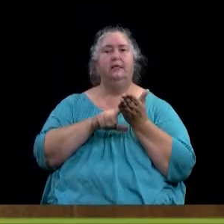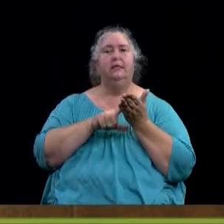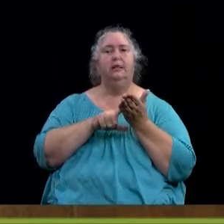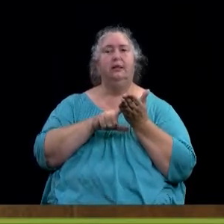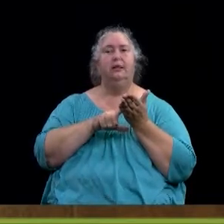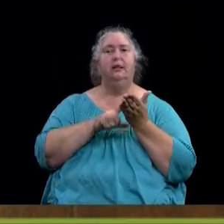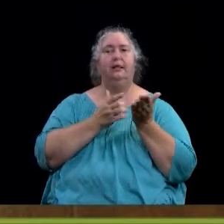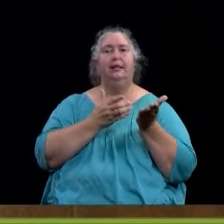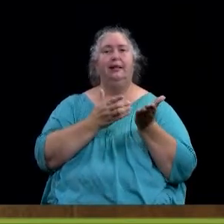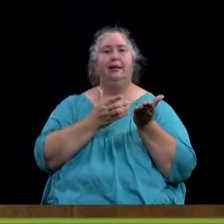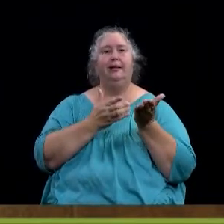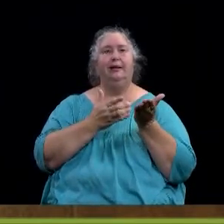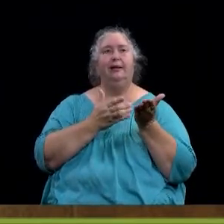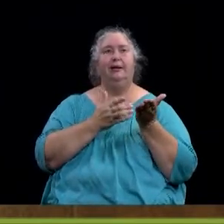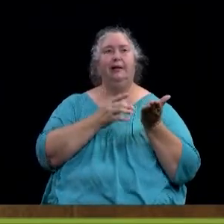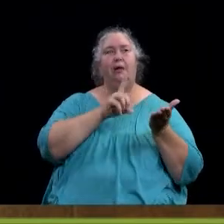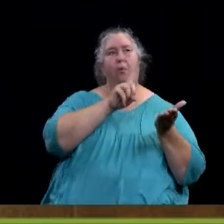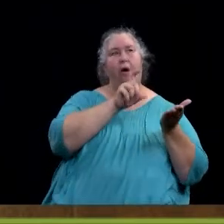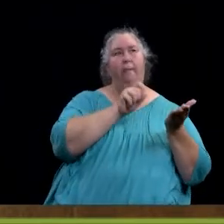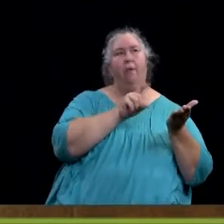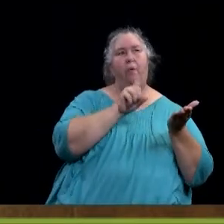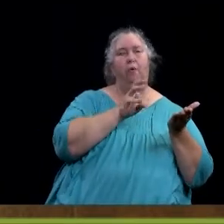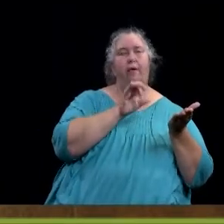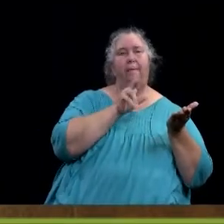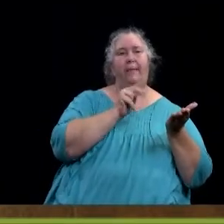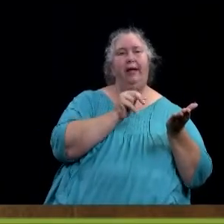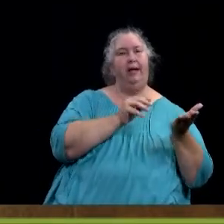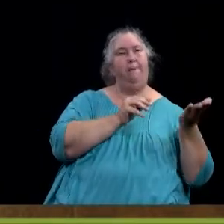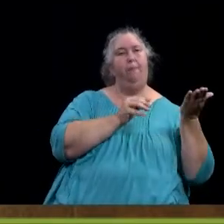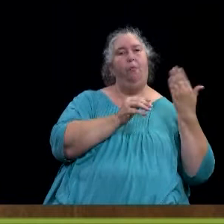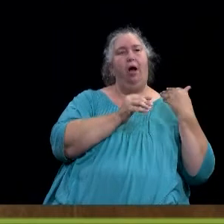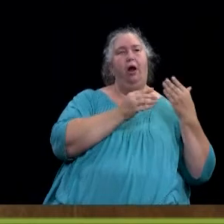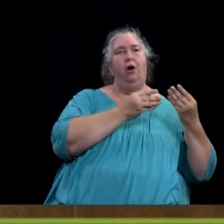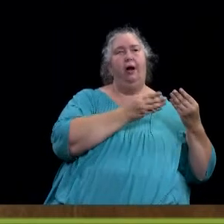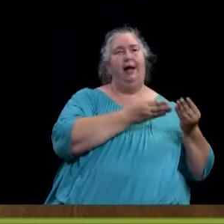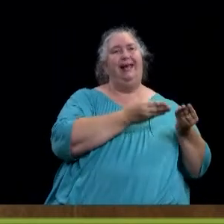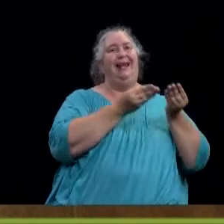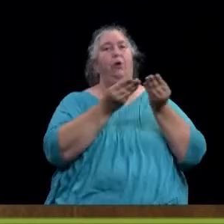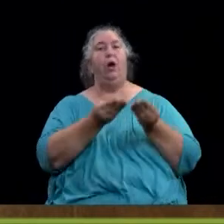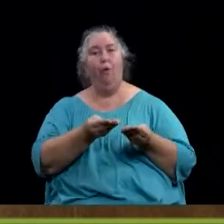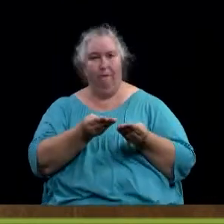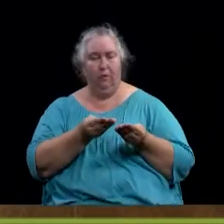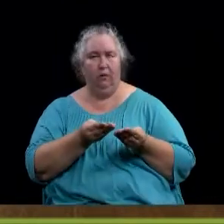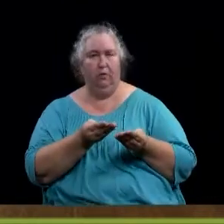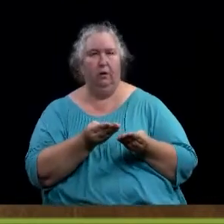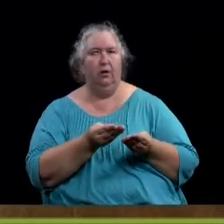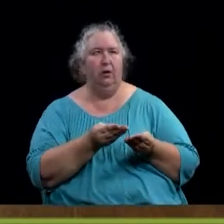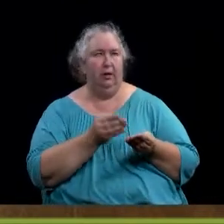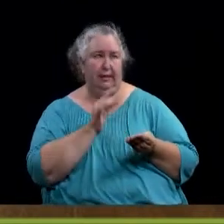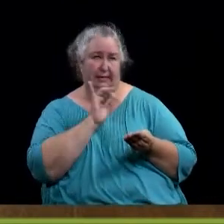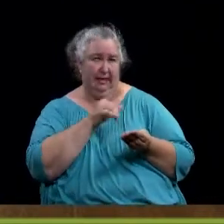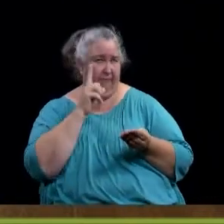million. Is that for a specific reason we're carrying that over?